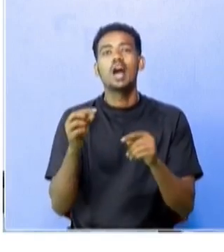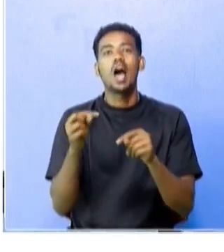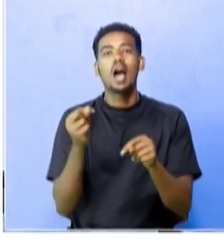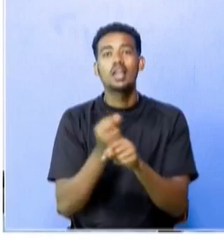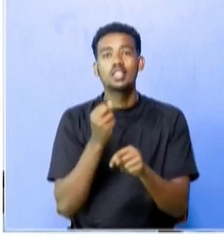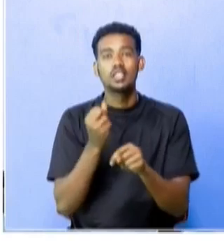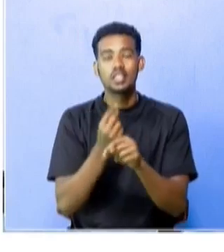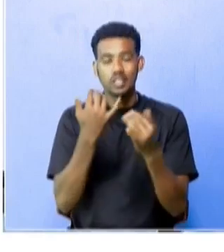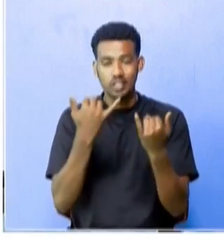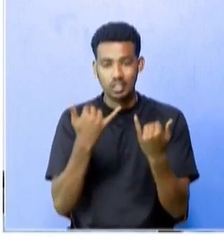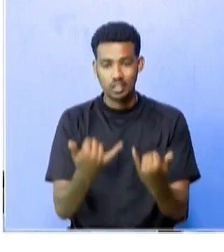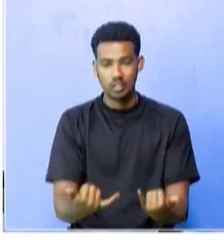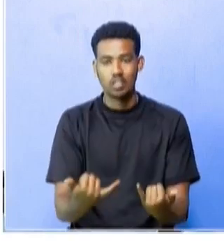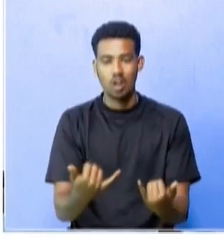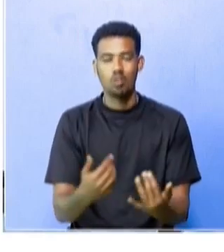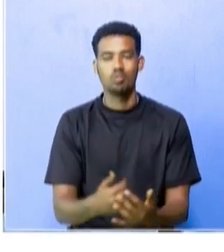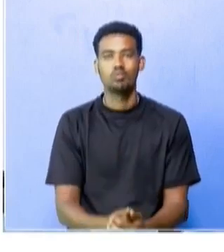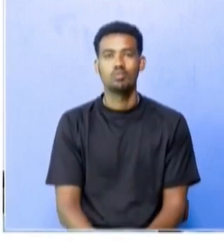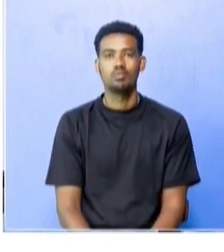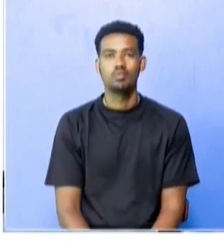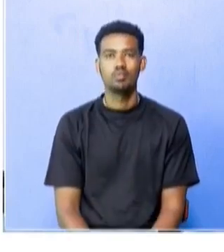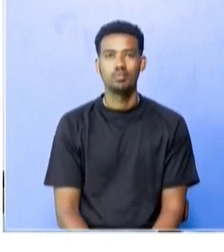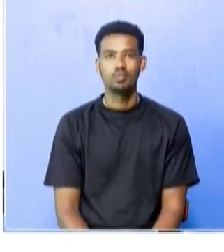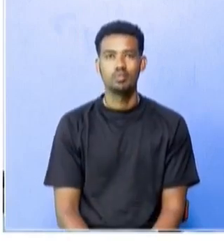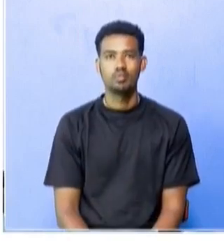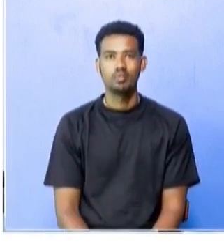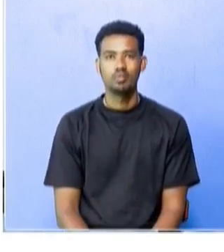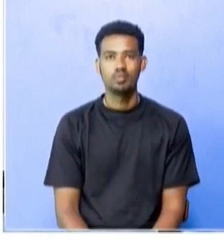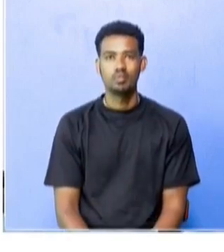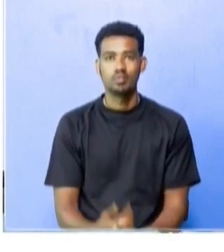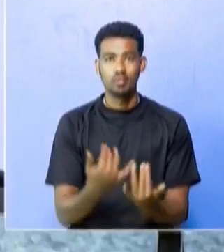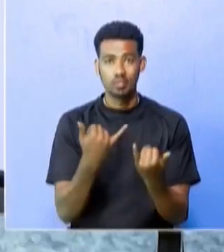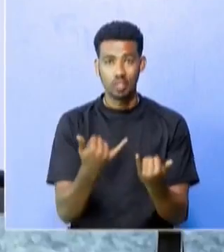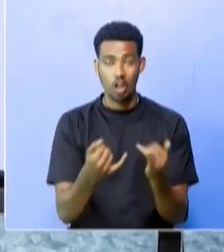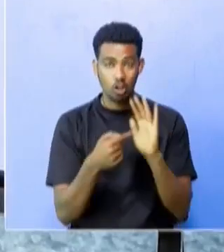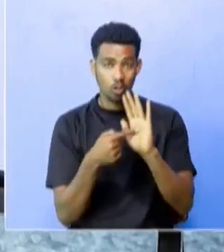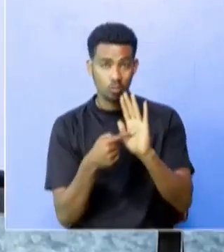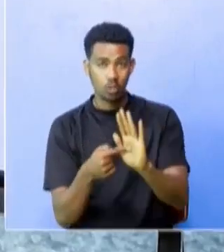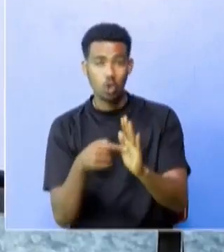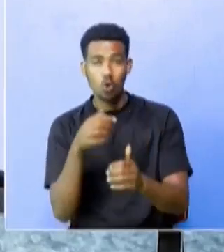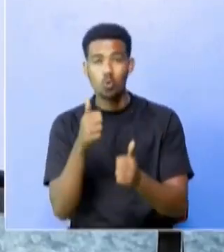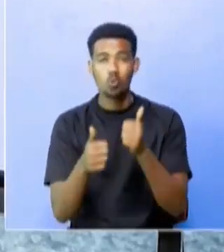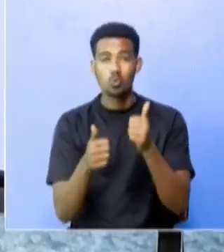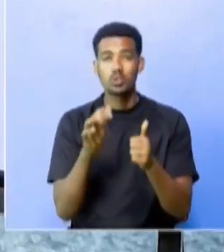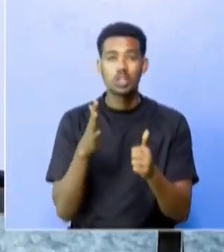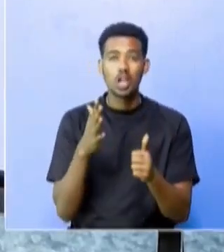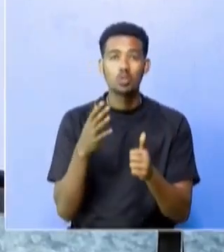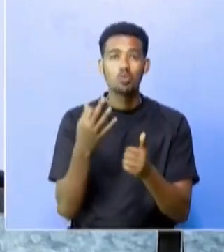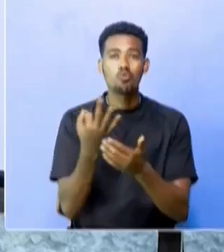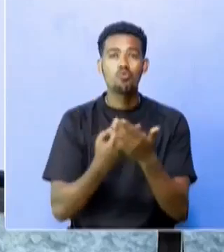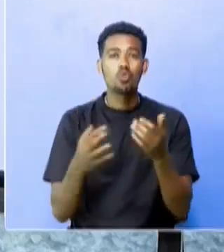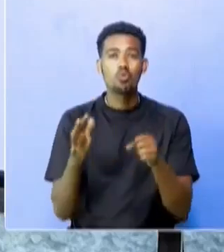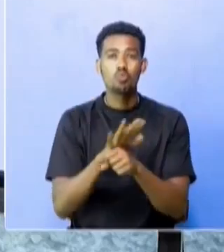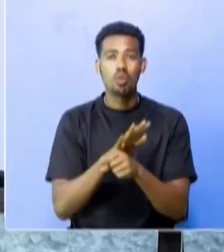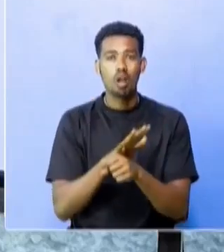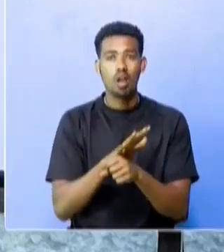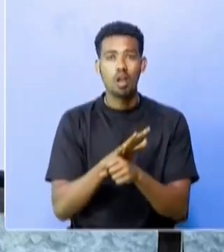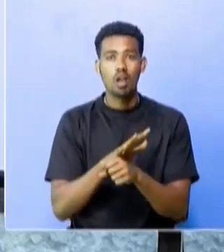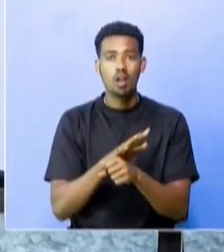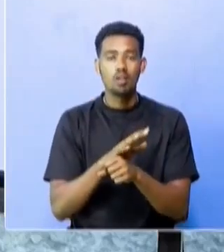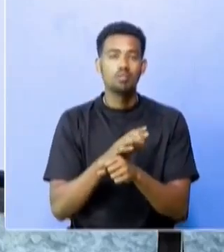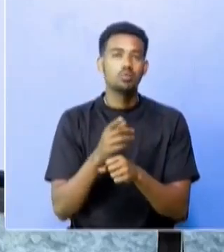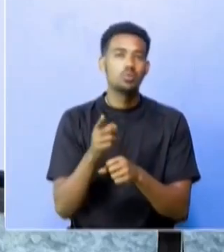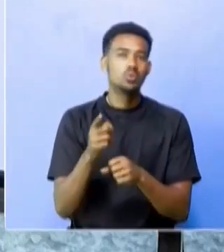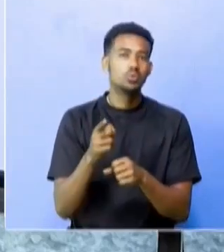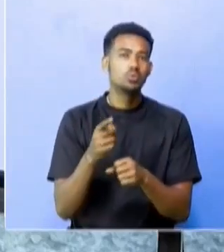happening right now. Let me show you which kind of formula and which kind of form